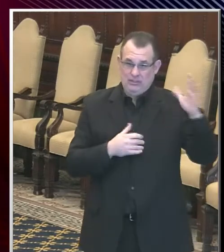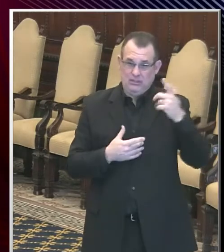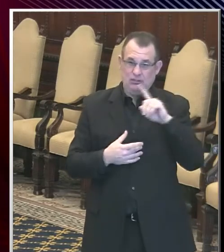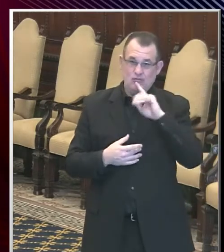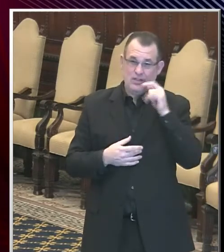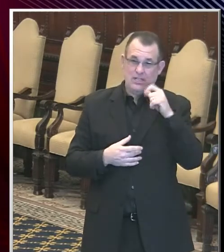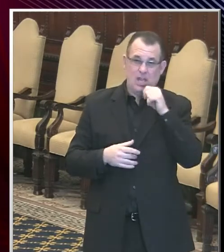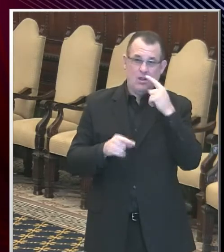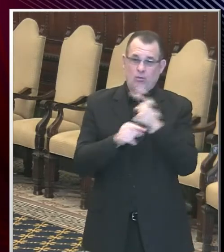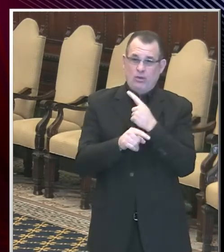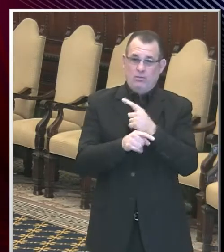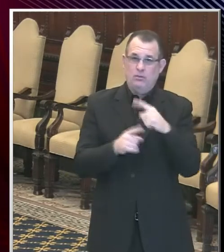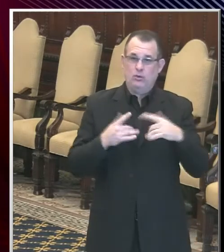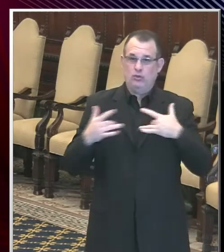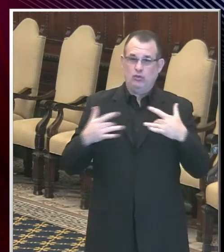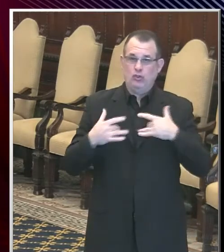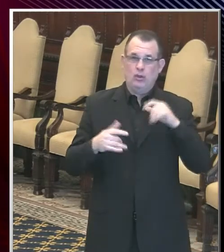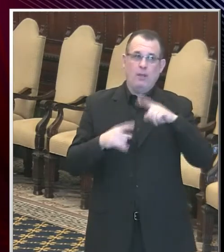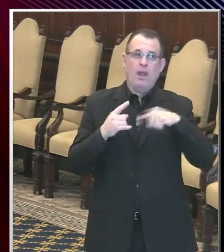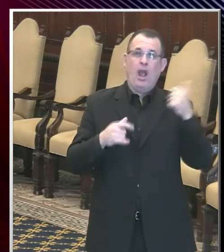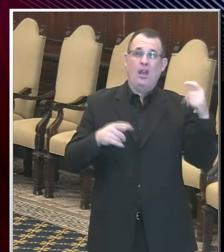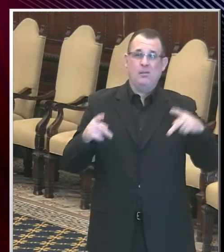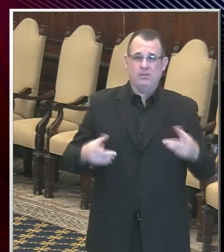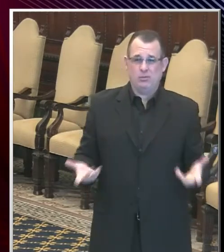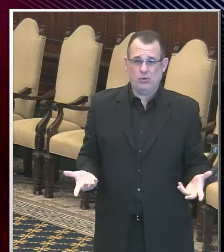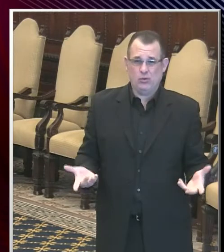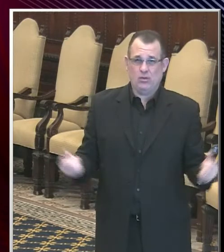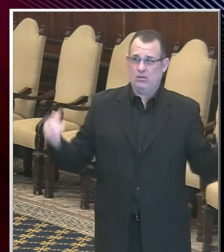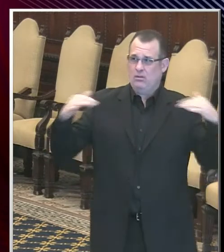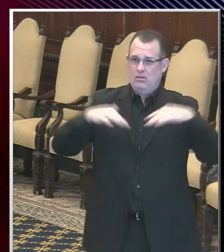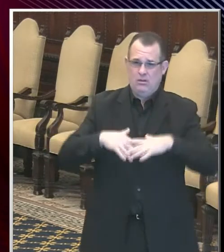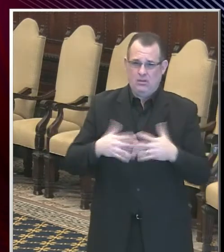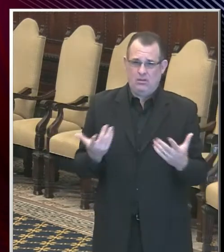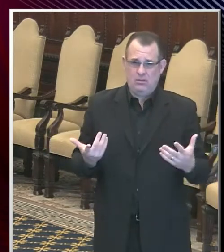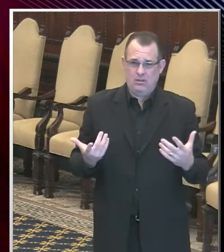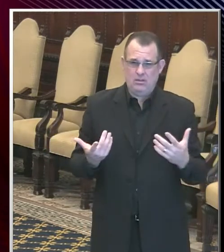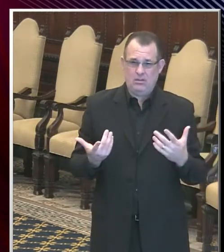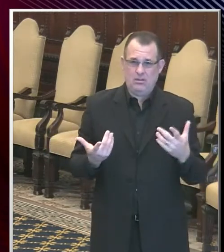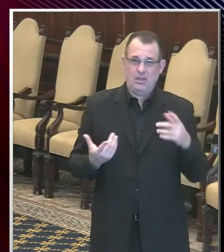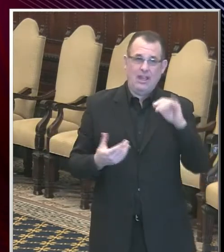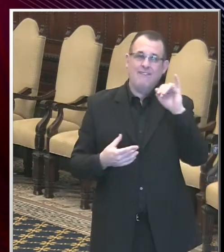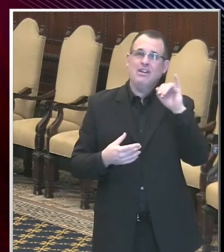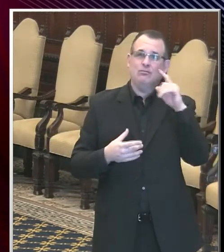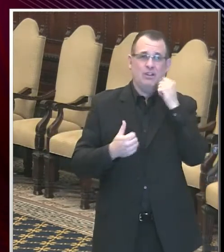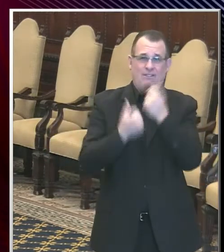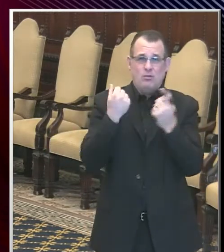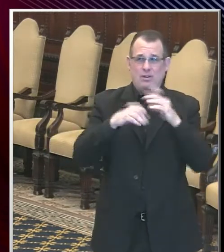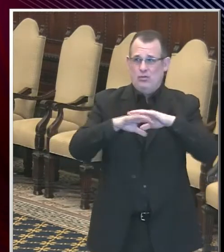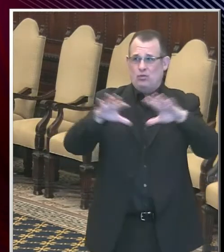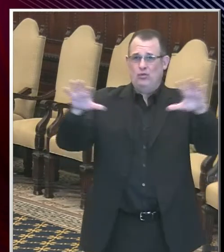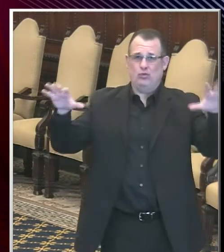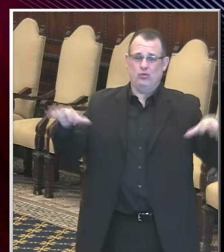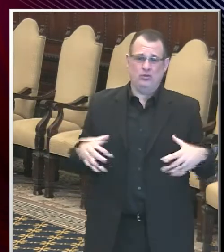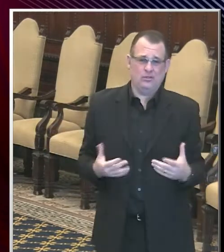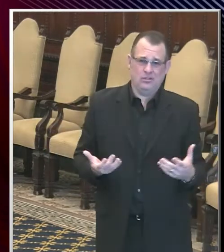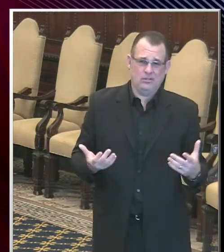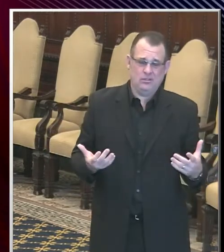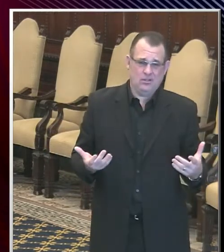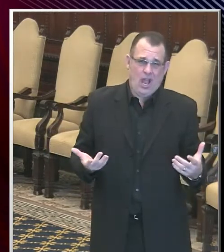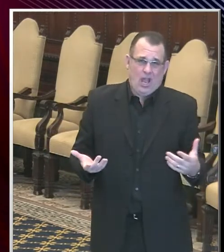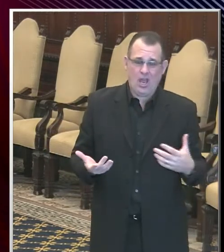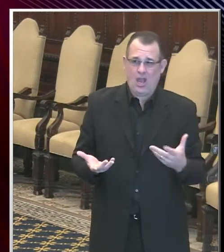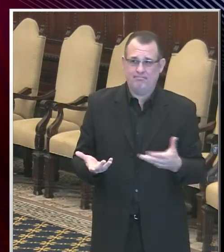to worry about us importing the infection from elsewhere. We have infection everywhere in the city right now. So you're